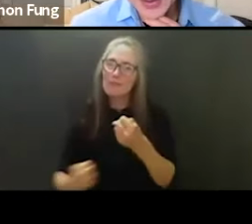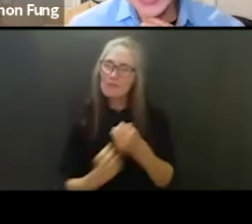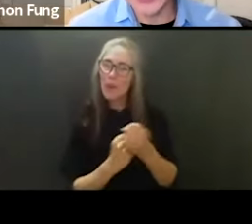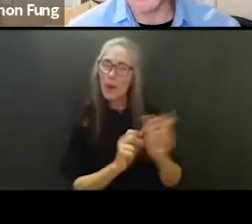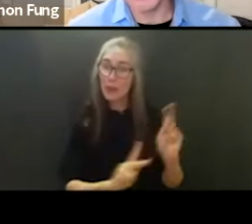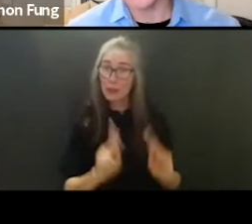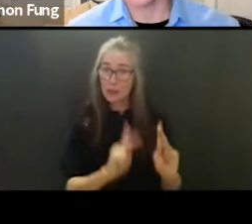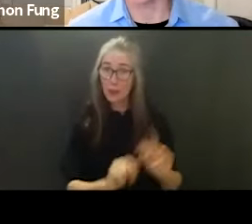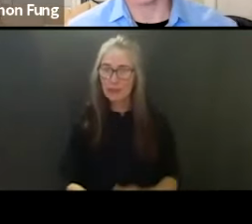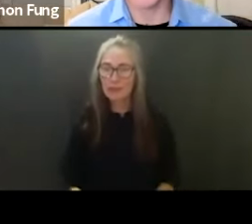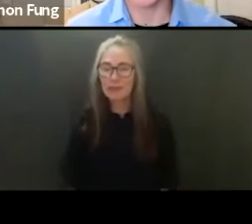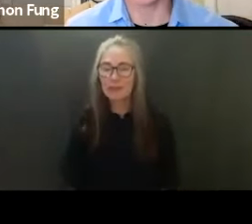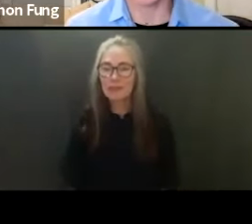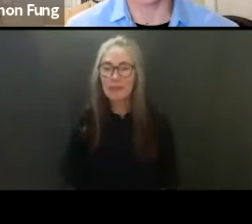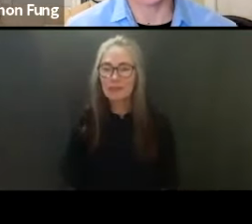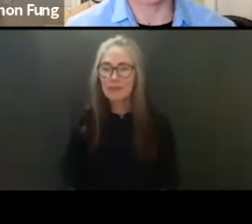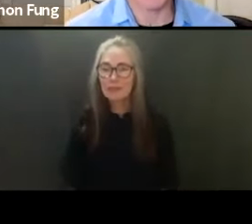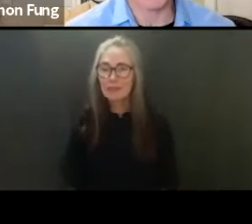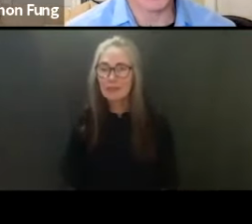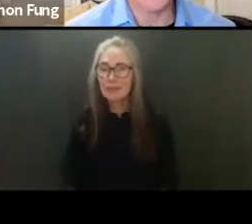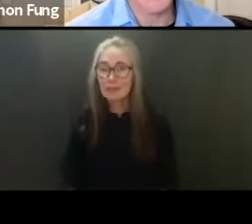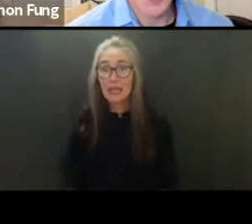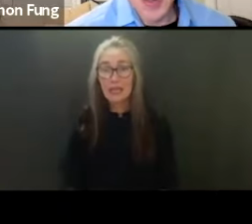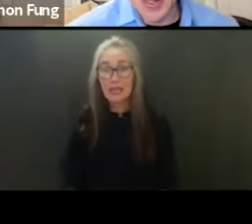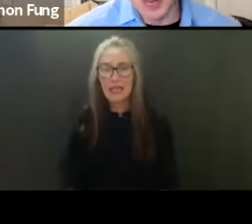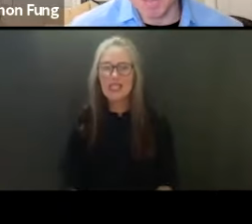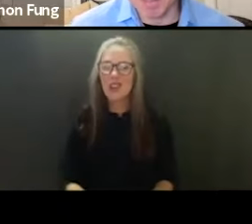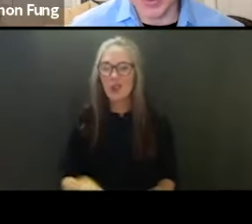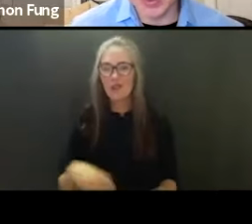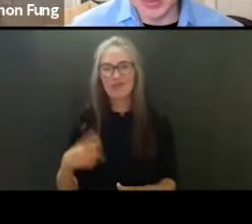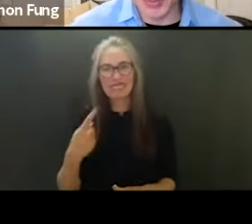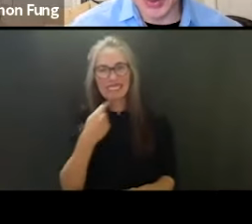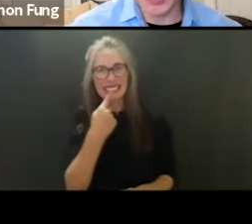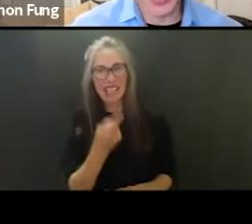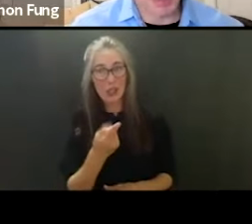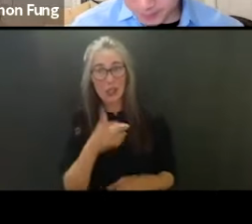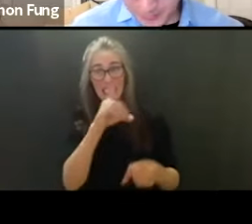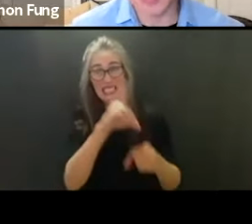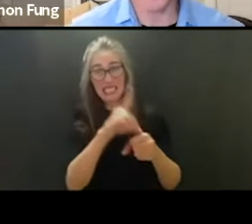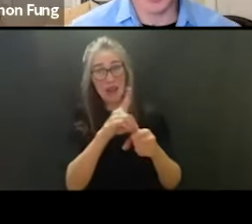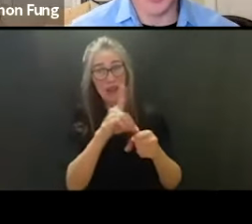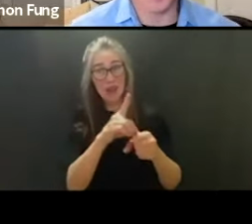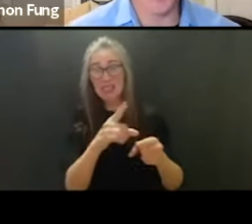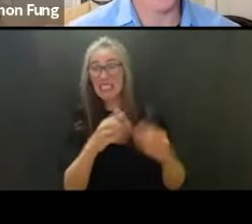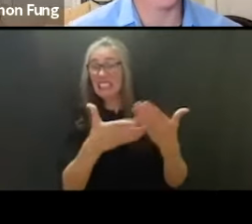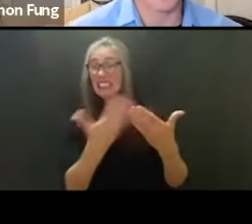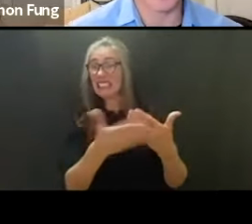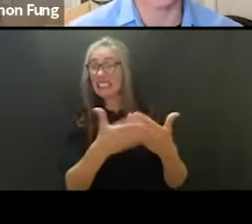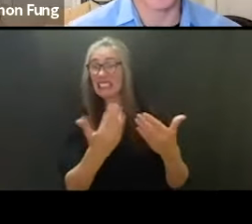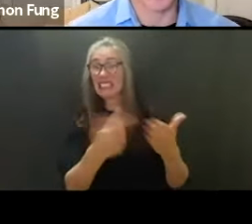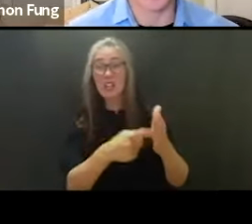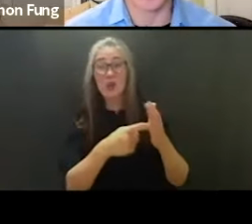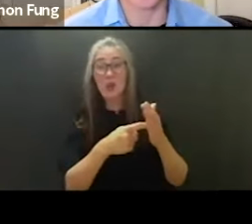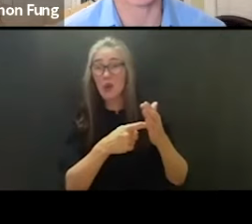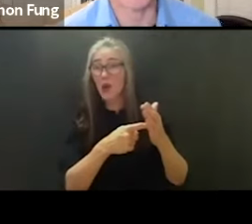here. And there are lots of different ways to get to these priorities. But I just want to their democracy requires